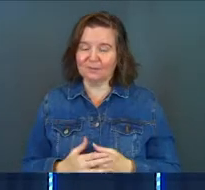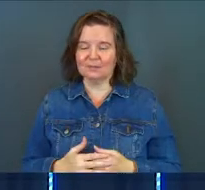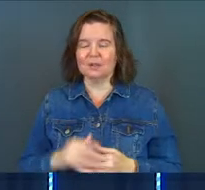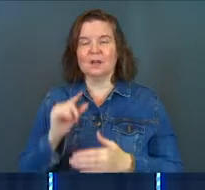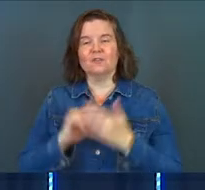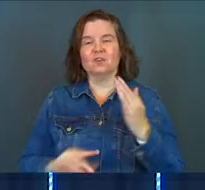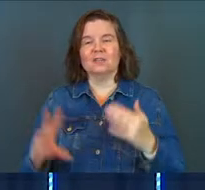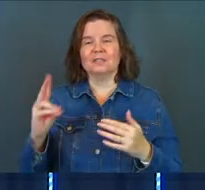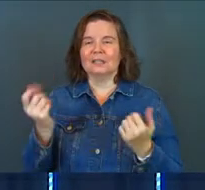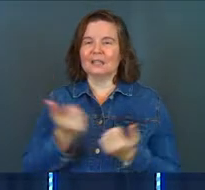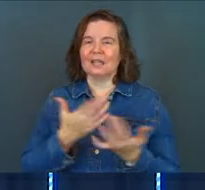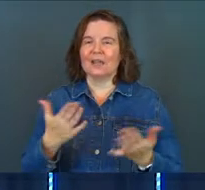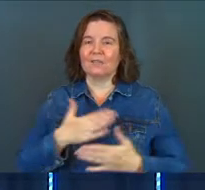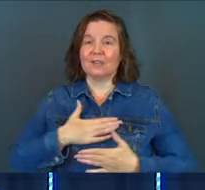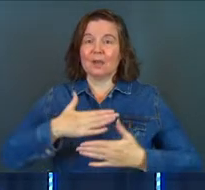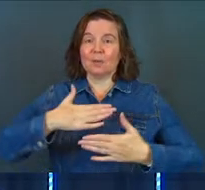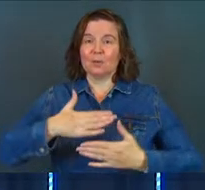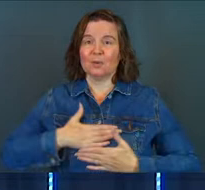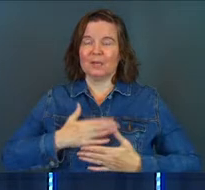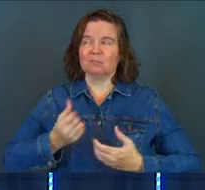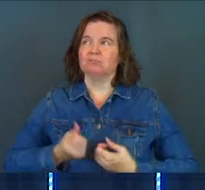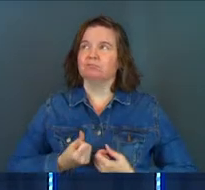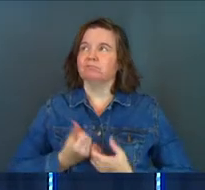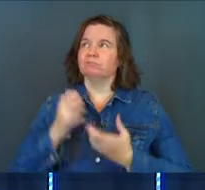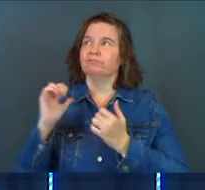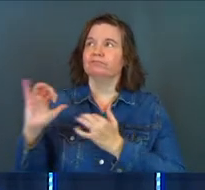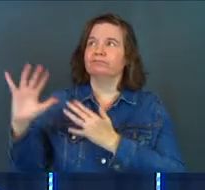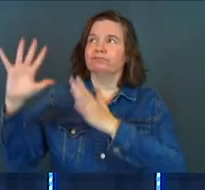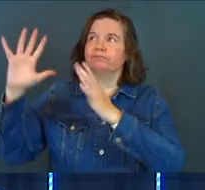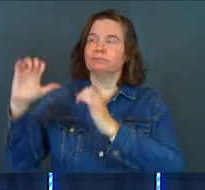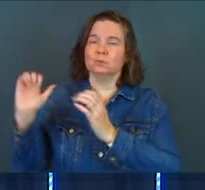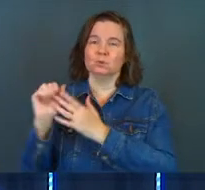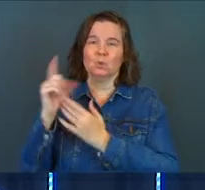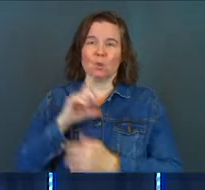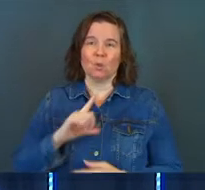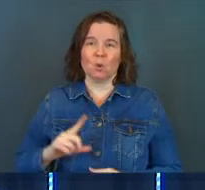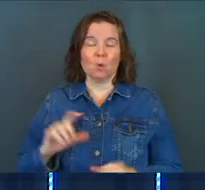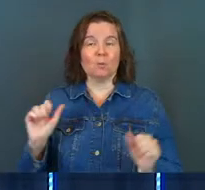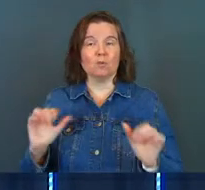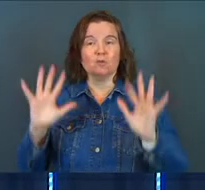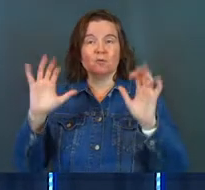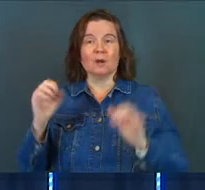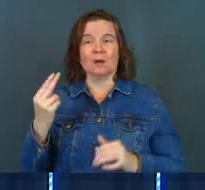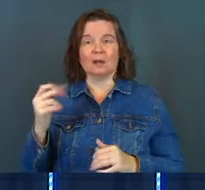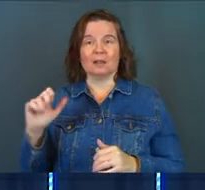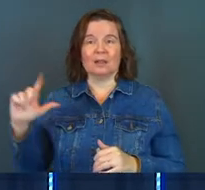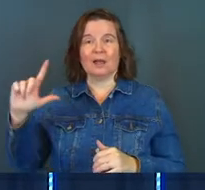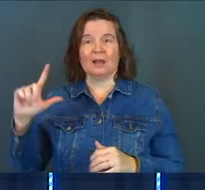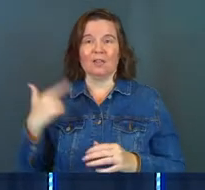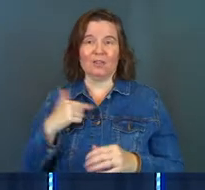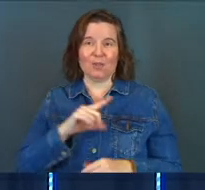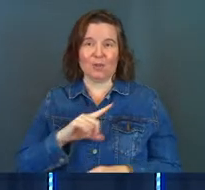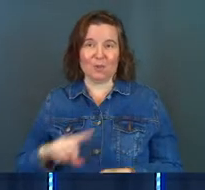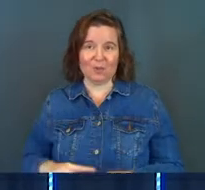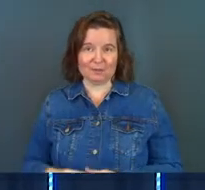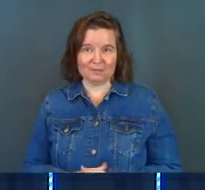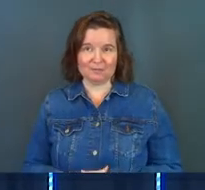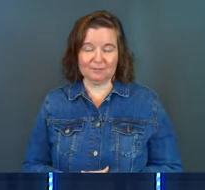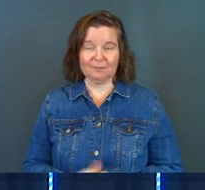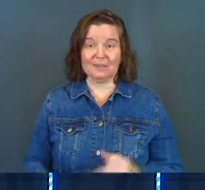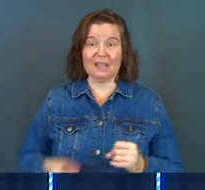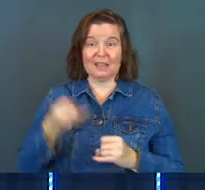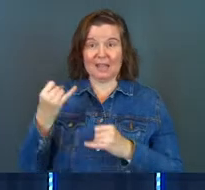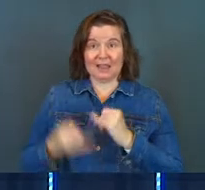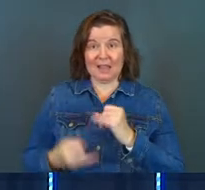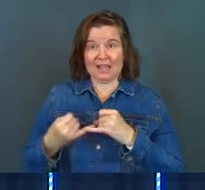Verse 6, let everything that breathes sing praises to the Lord. Praise or halal the Lord. The